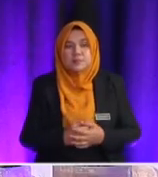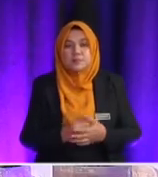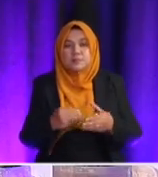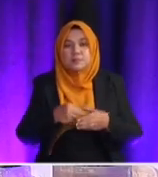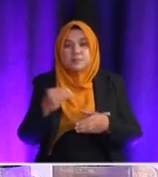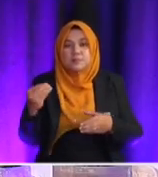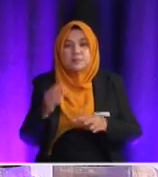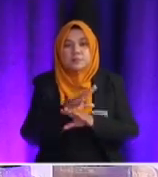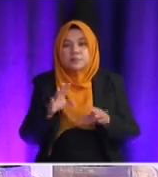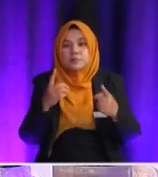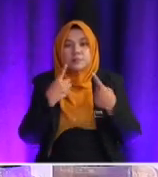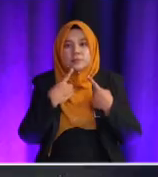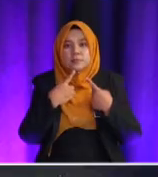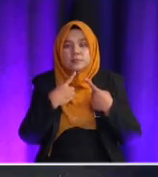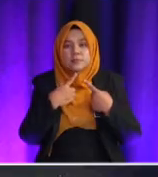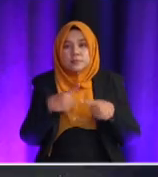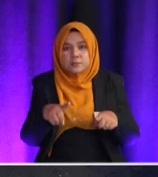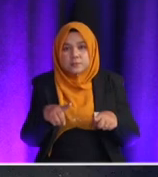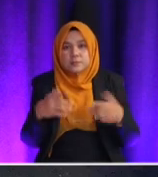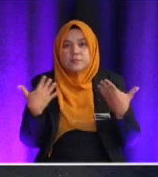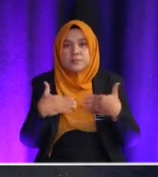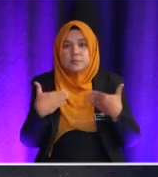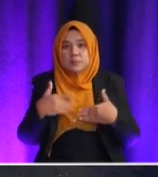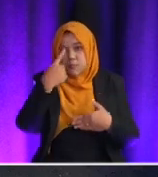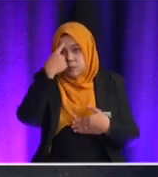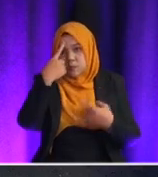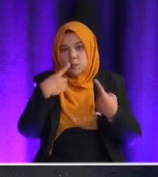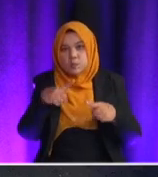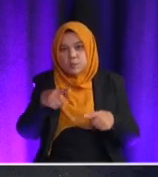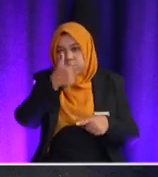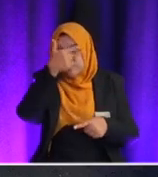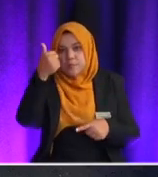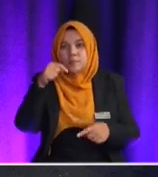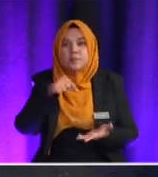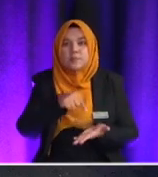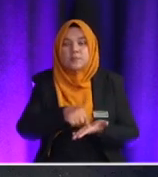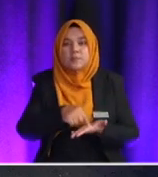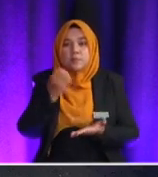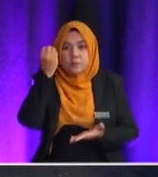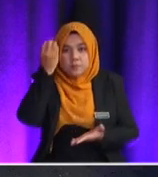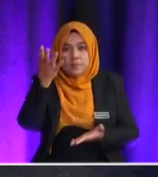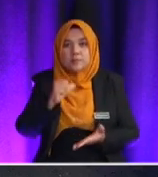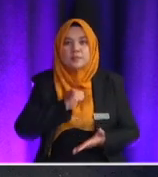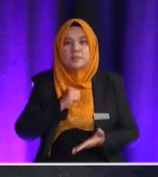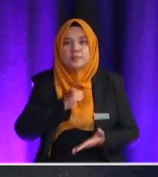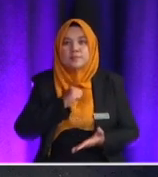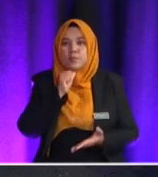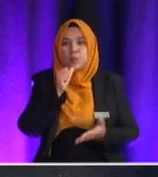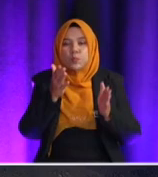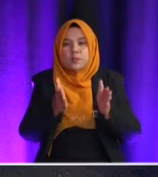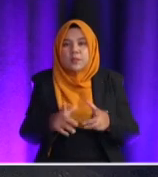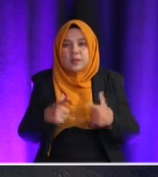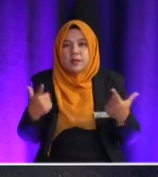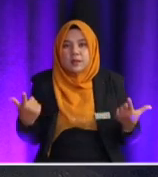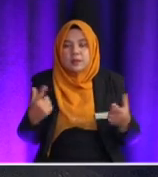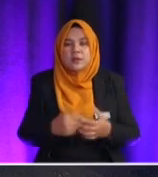Don't be afraid to express your opinion and thoughts because this is your opinion, not others' opinion. Okay. So maybe you have